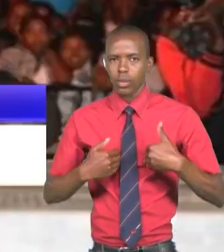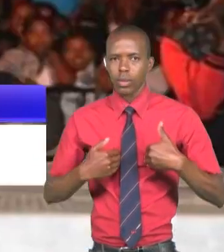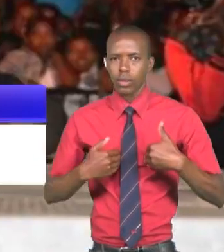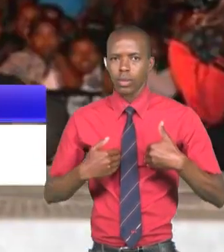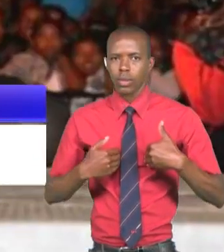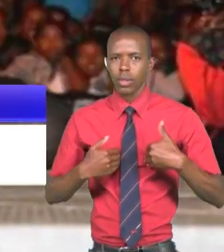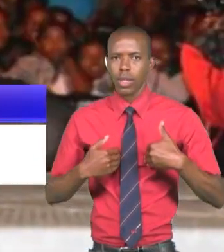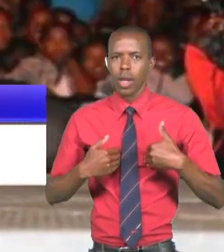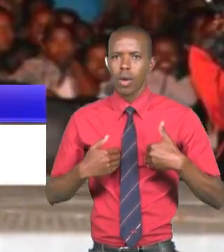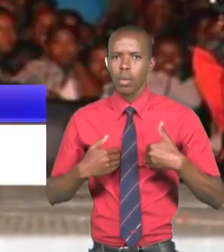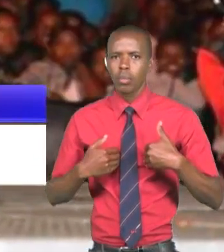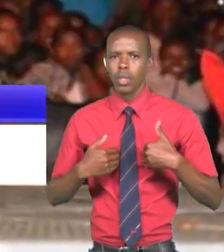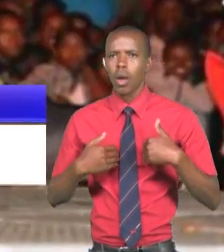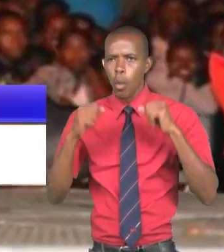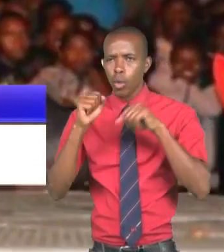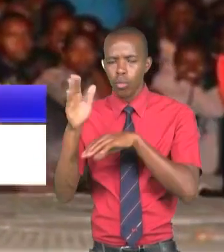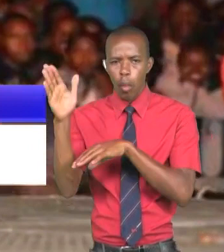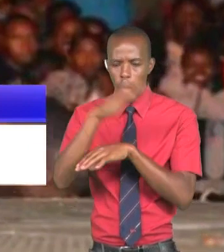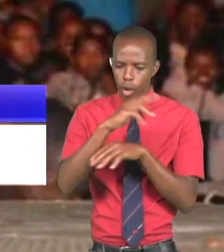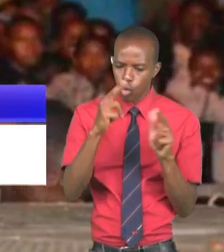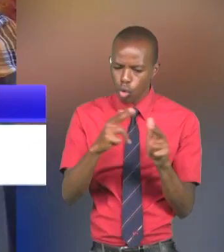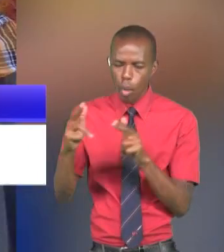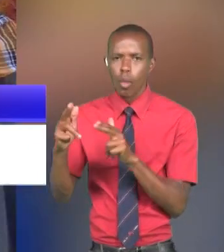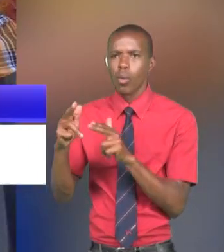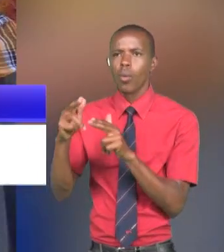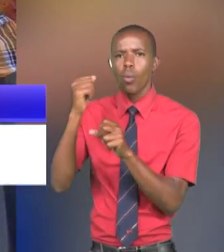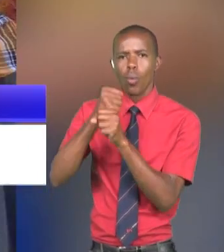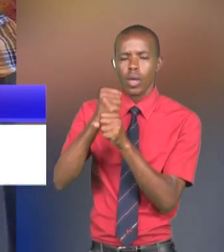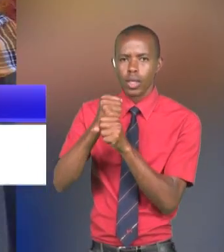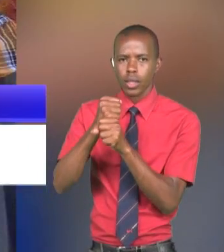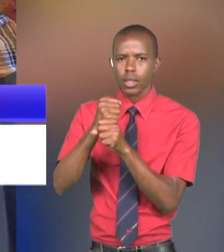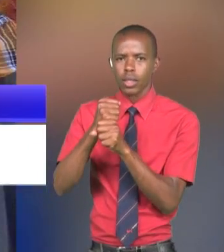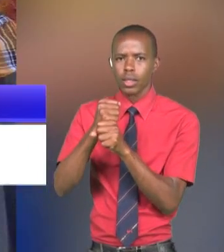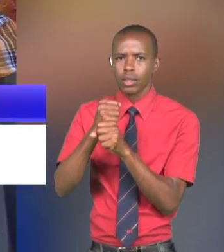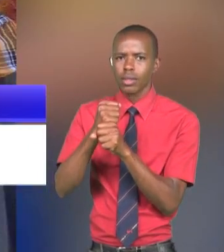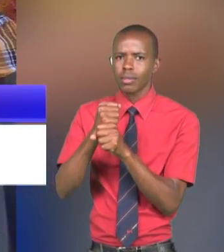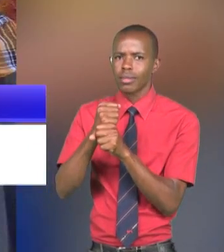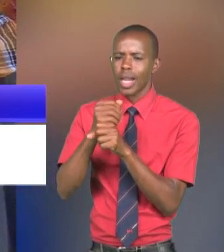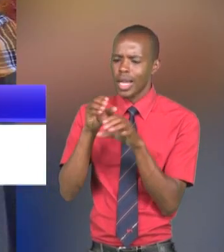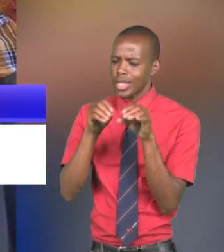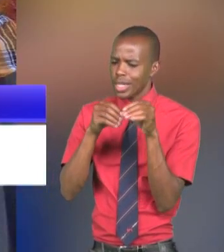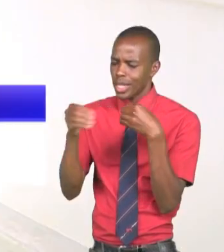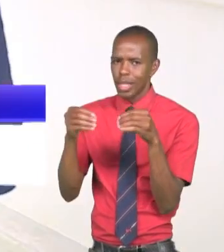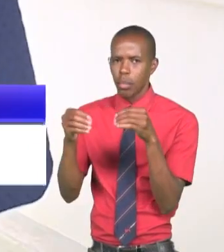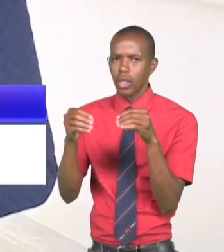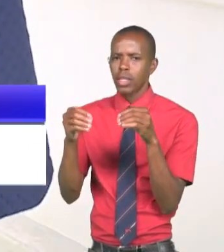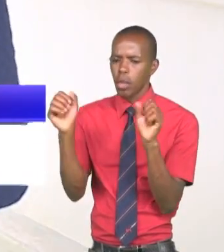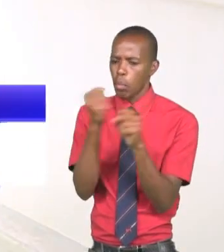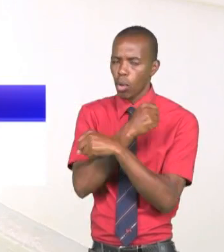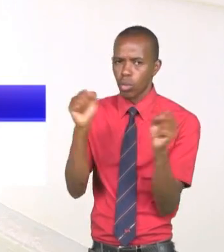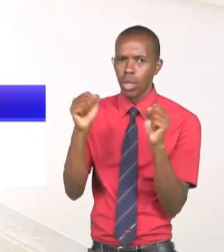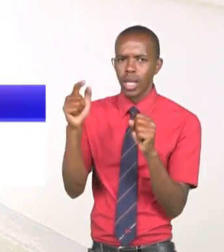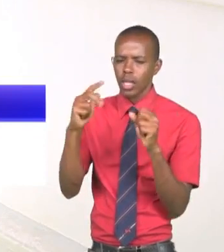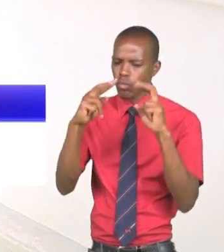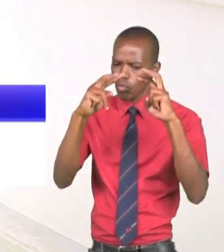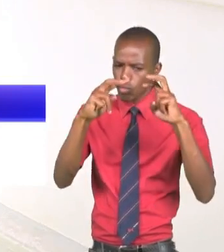go back to my feet and working again. Although for Nathan, disability is not inability, he has had